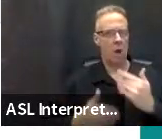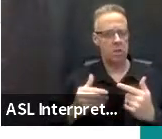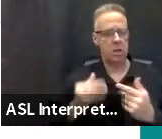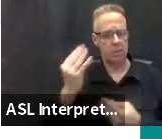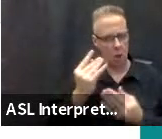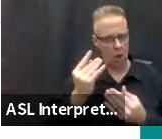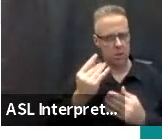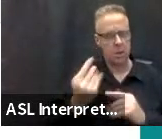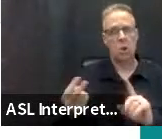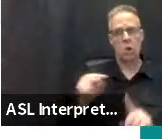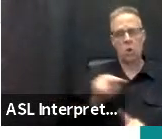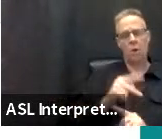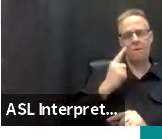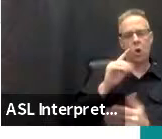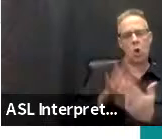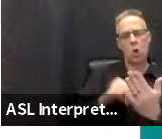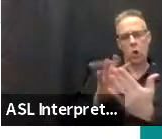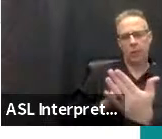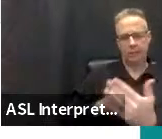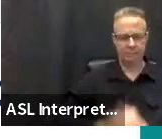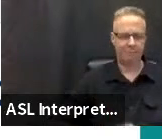for learning.